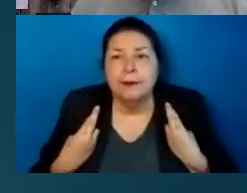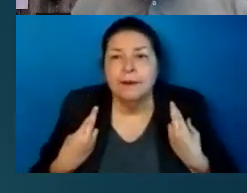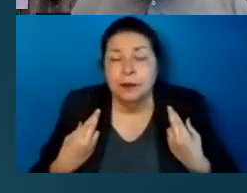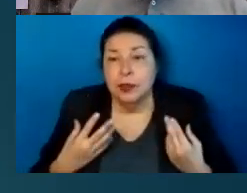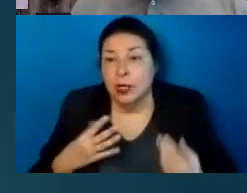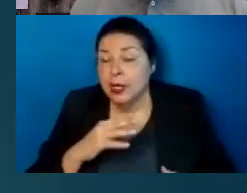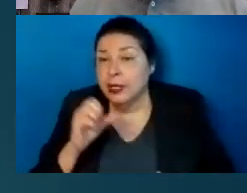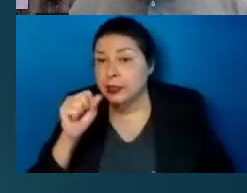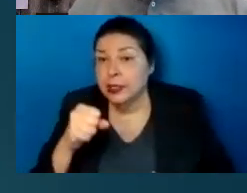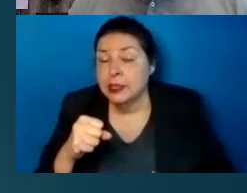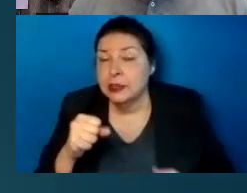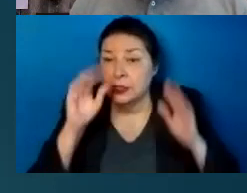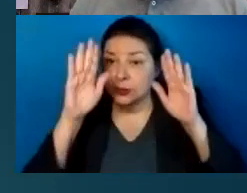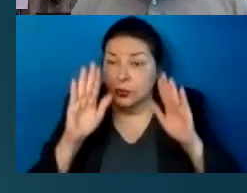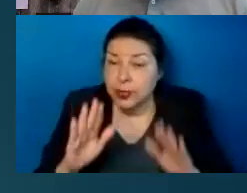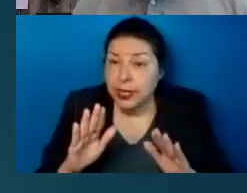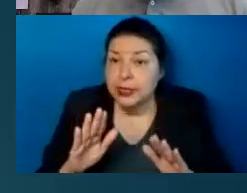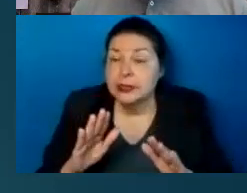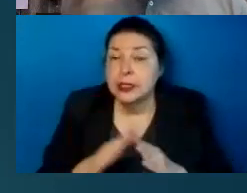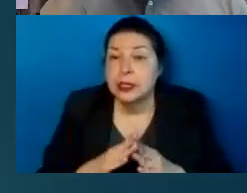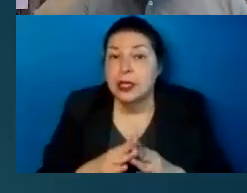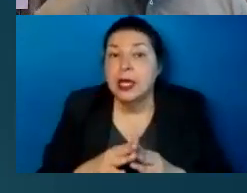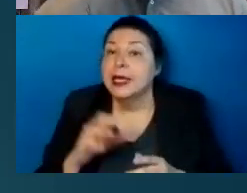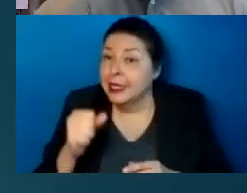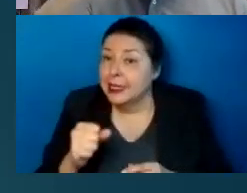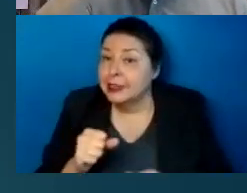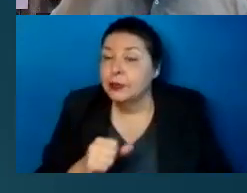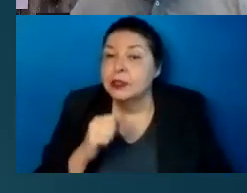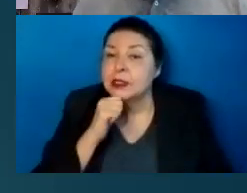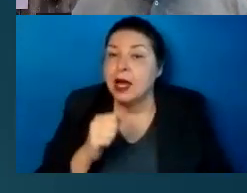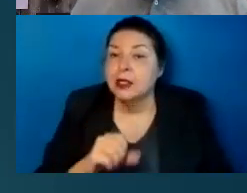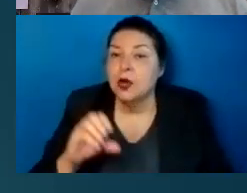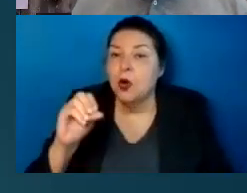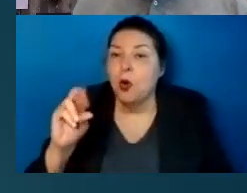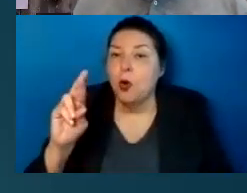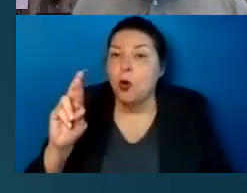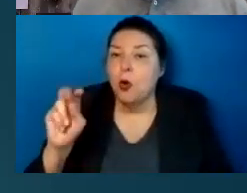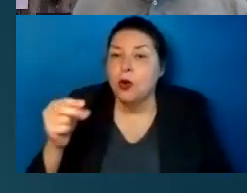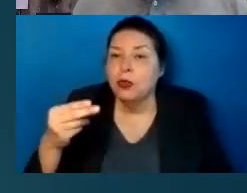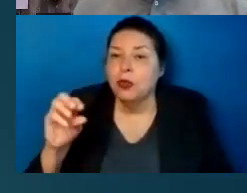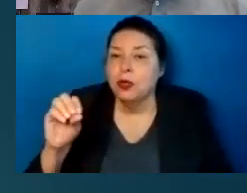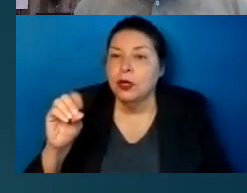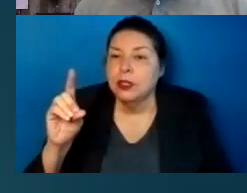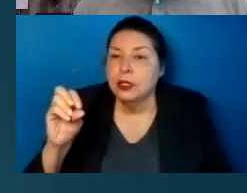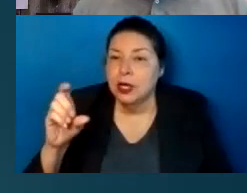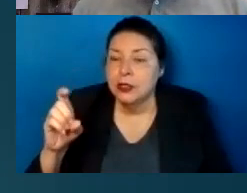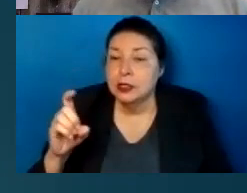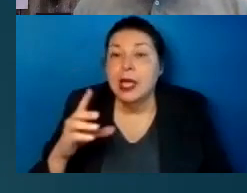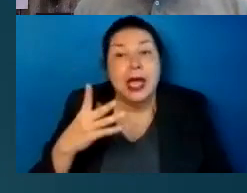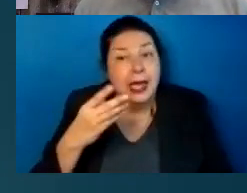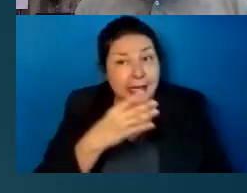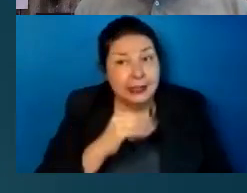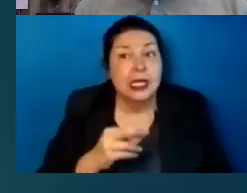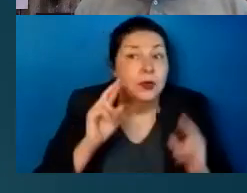certainly was great. He was certainly unorthodox. And he was a rabbi's rabbi because